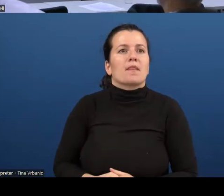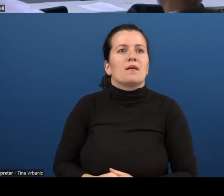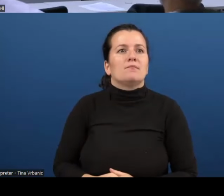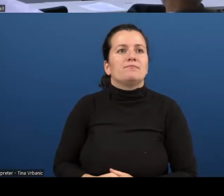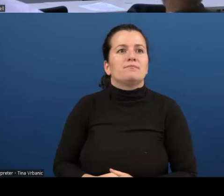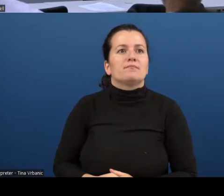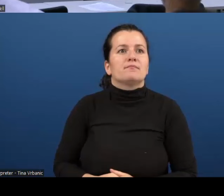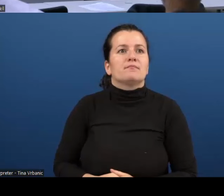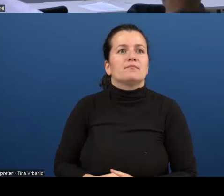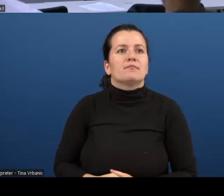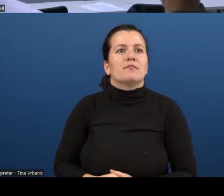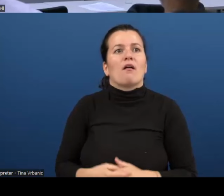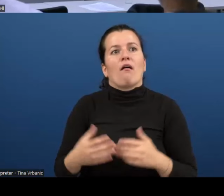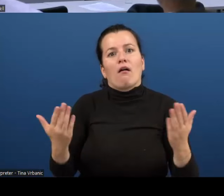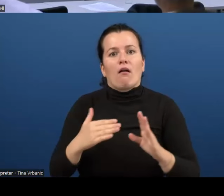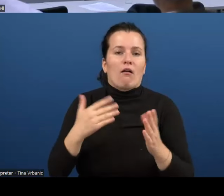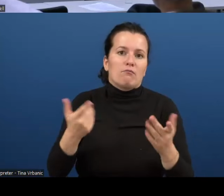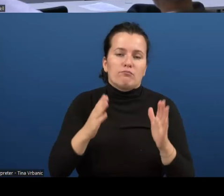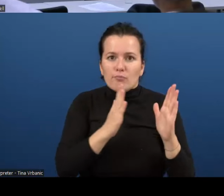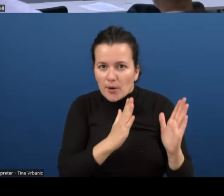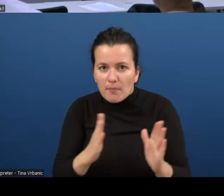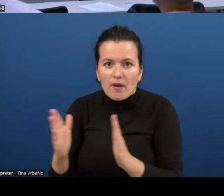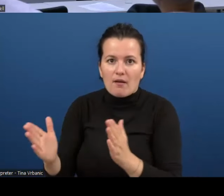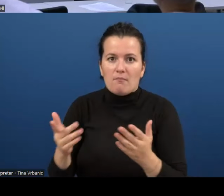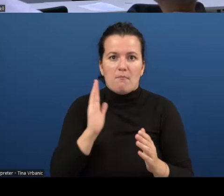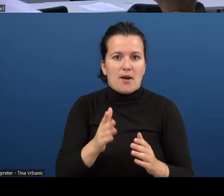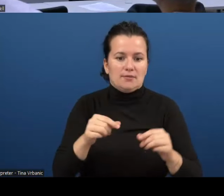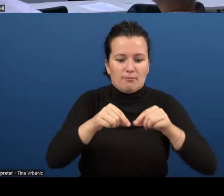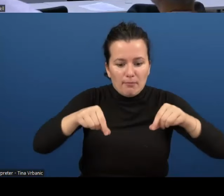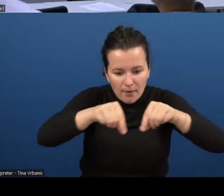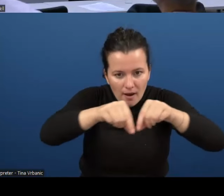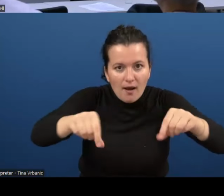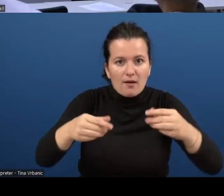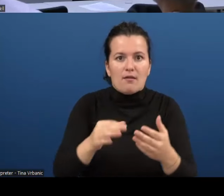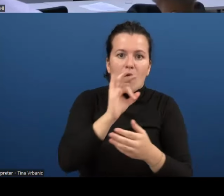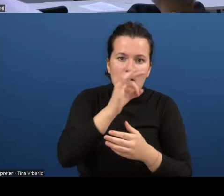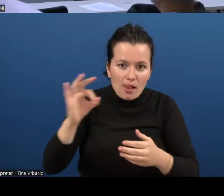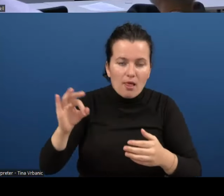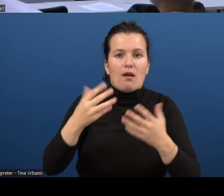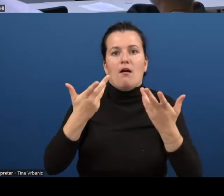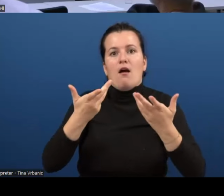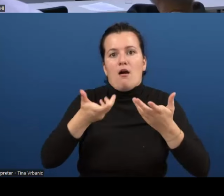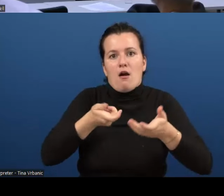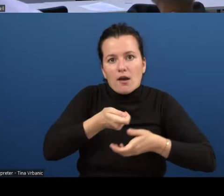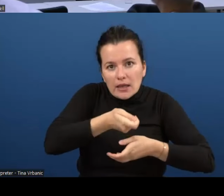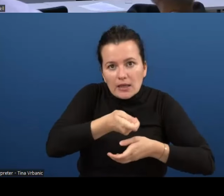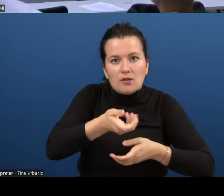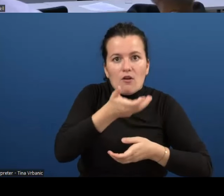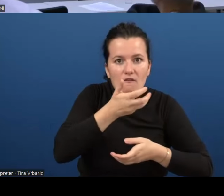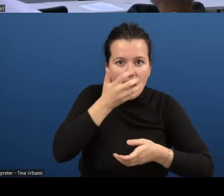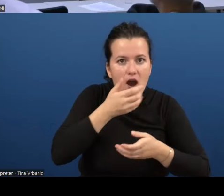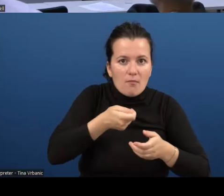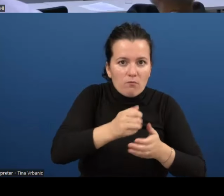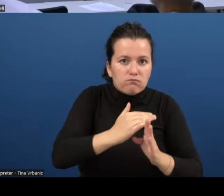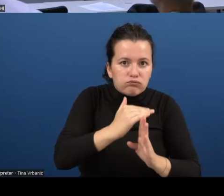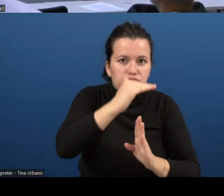so you need a heat sink and they need to be big, and so it's really somewhat problematic. But